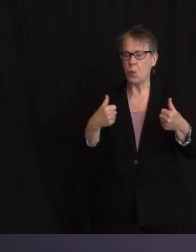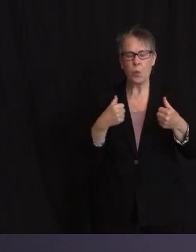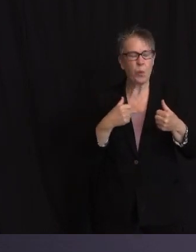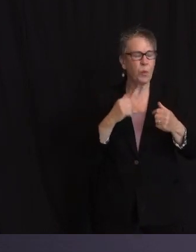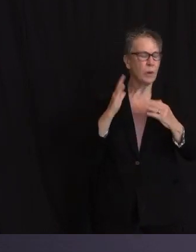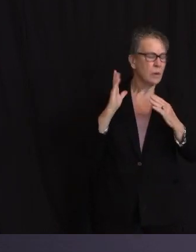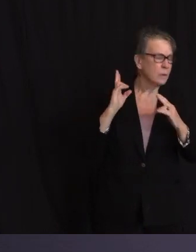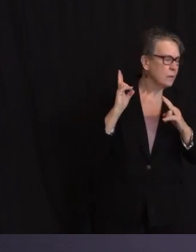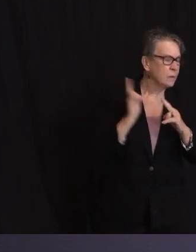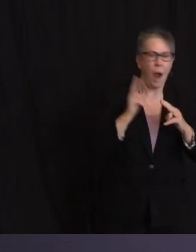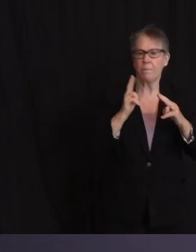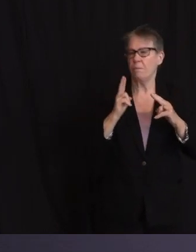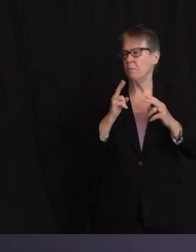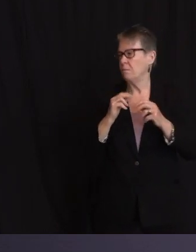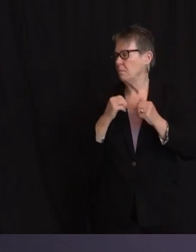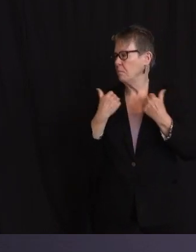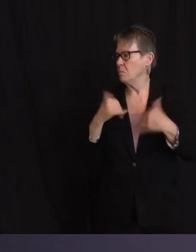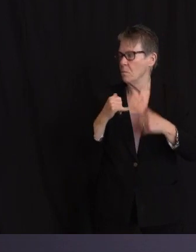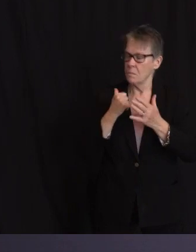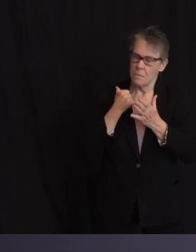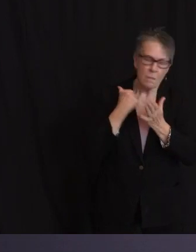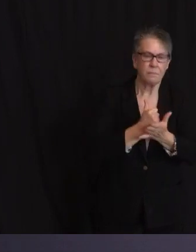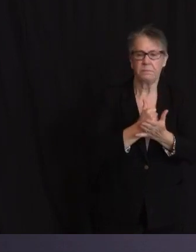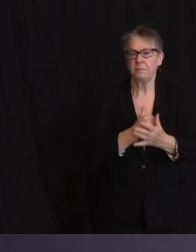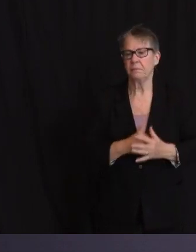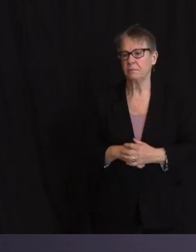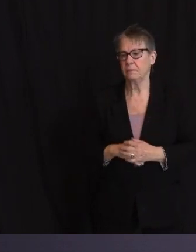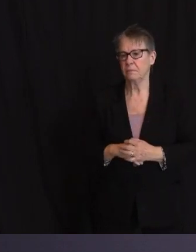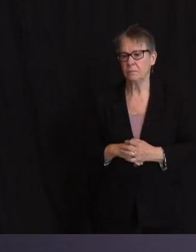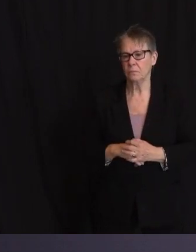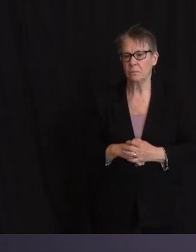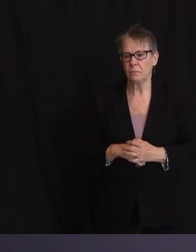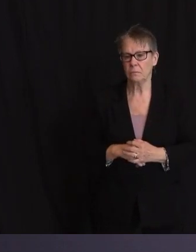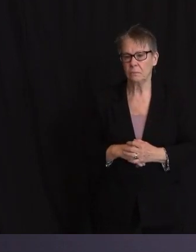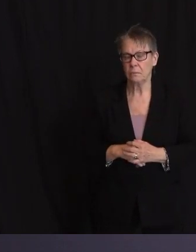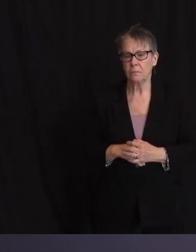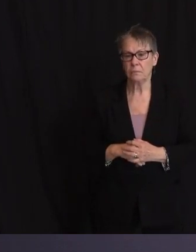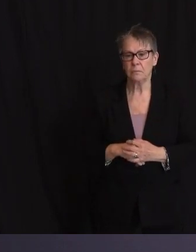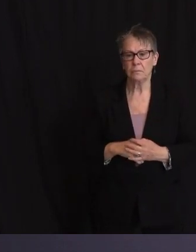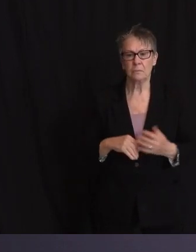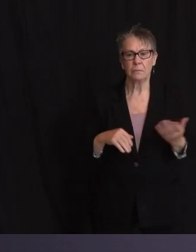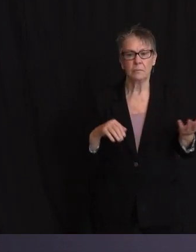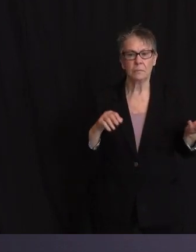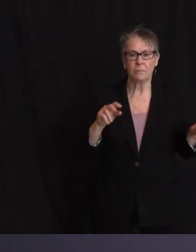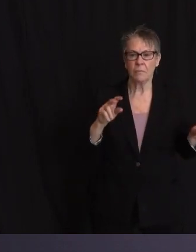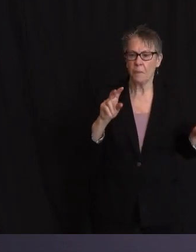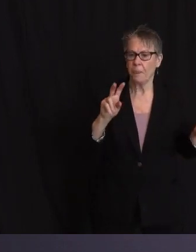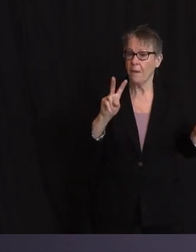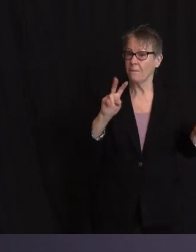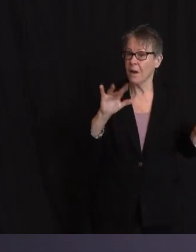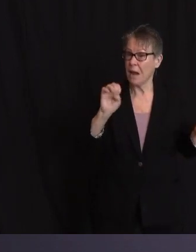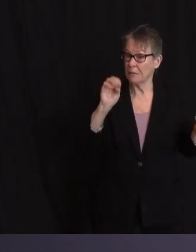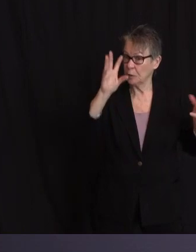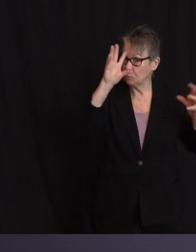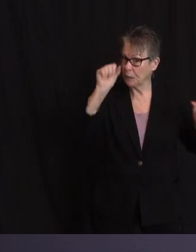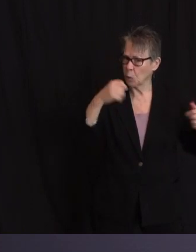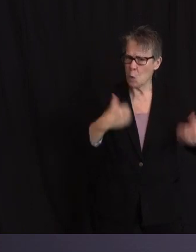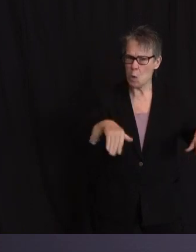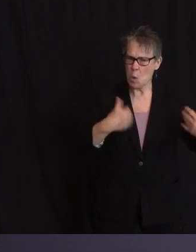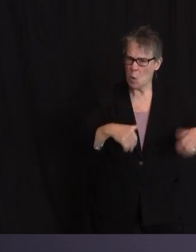And high on that list is the Vice President, I have to say. And I have to say that. He has